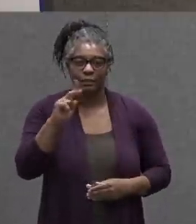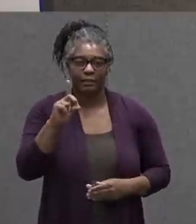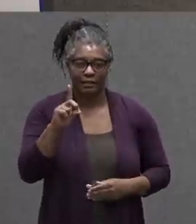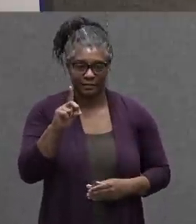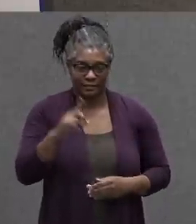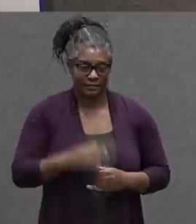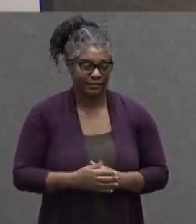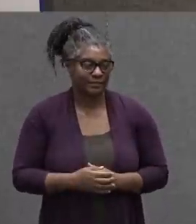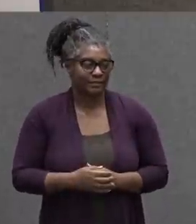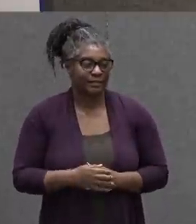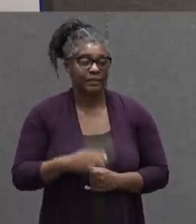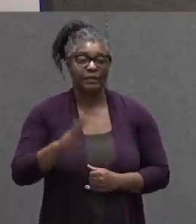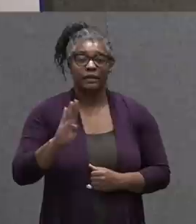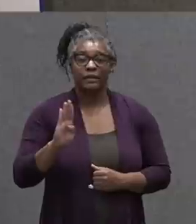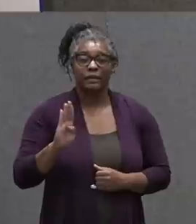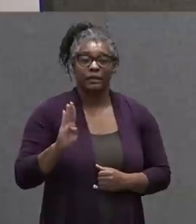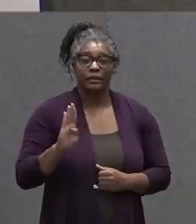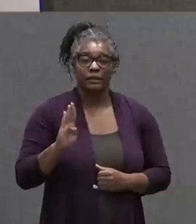Bend. B.